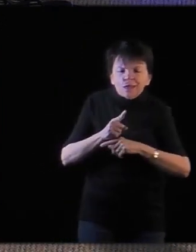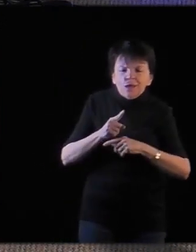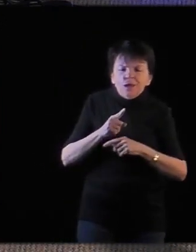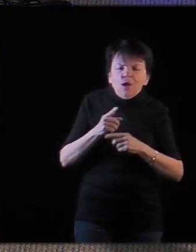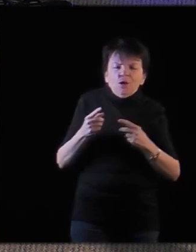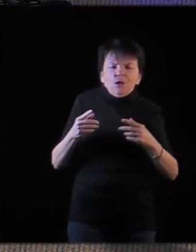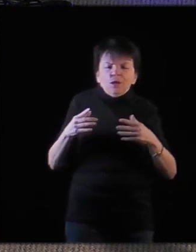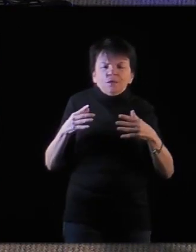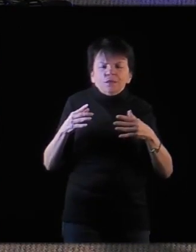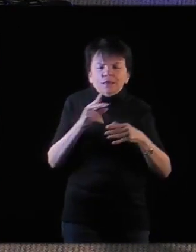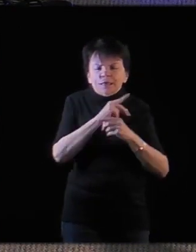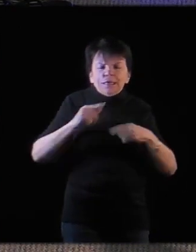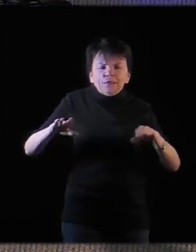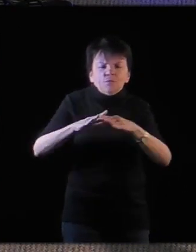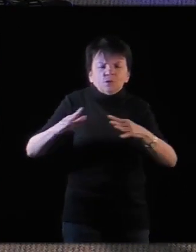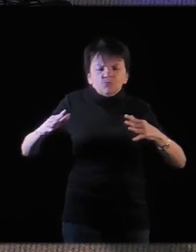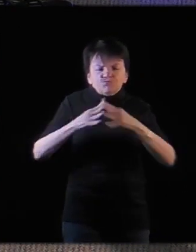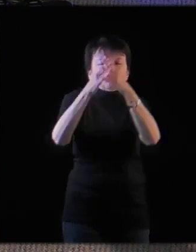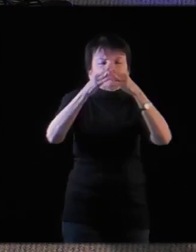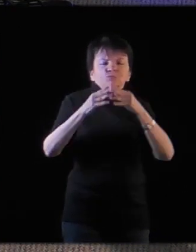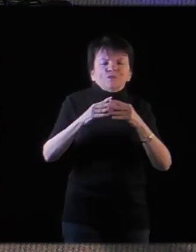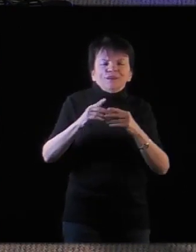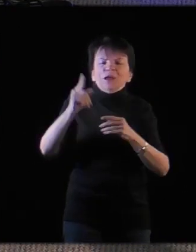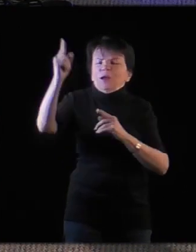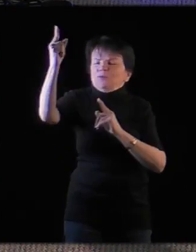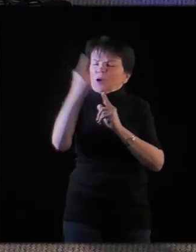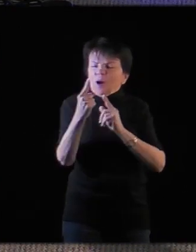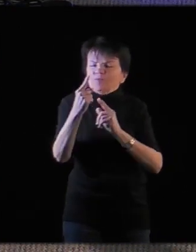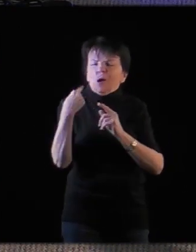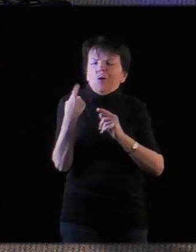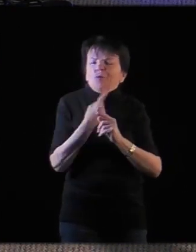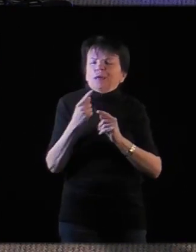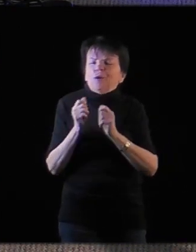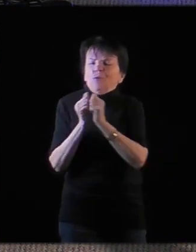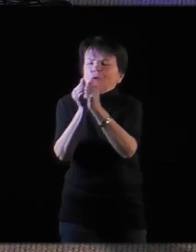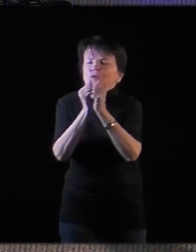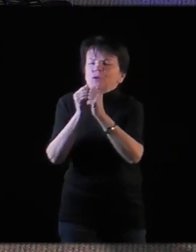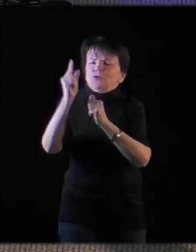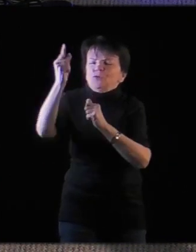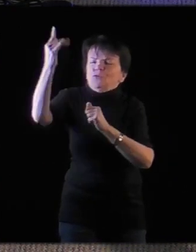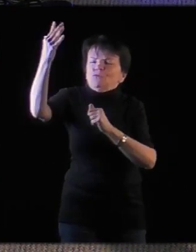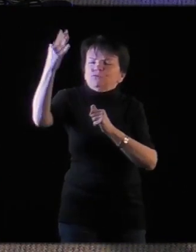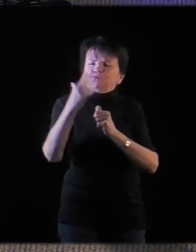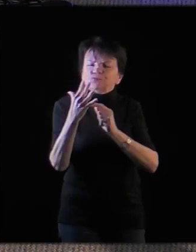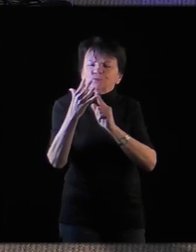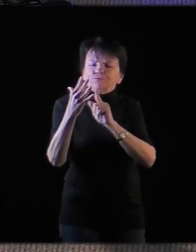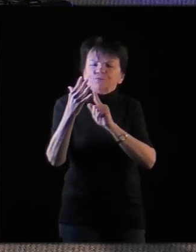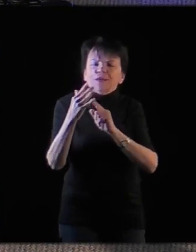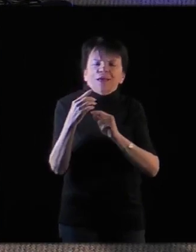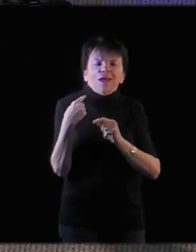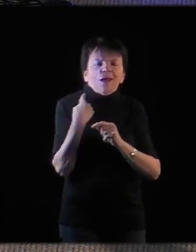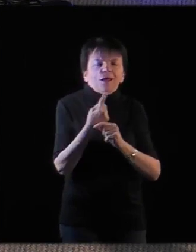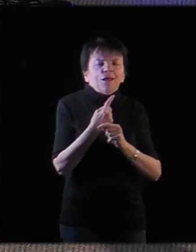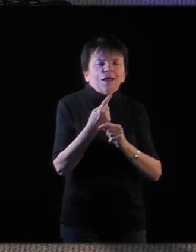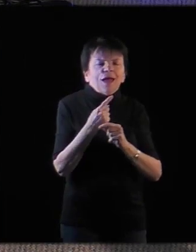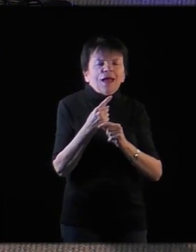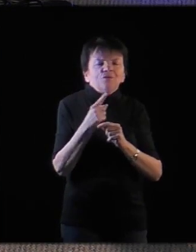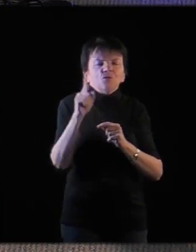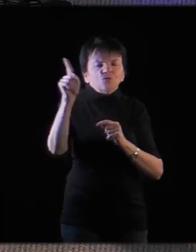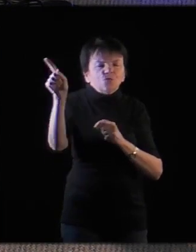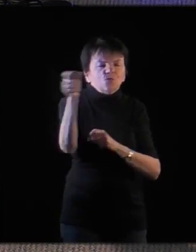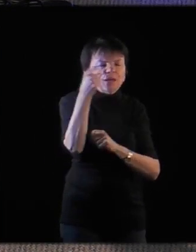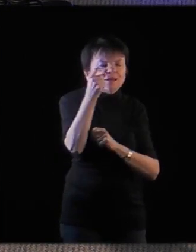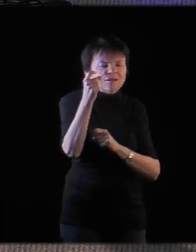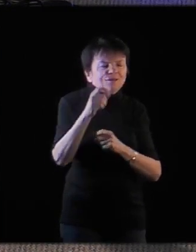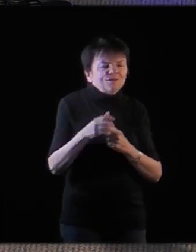will win. And that when we are with you, that we're on the winning team. So, Lord,